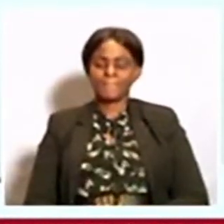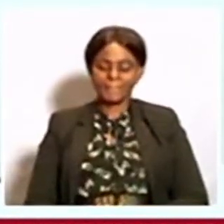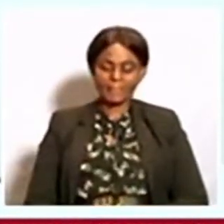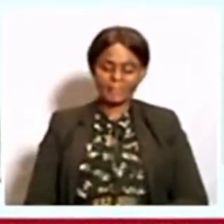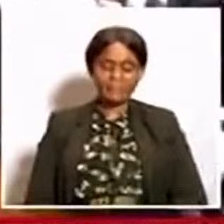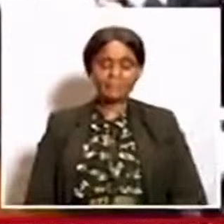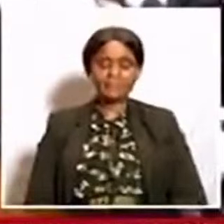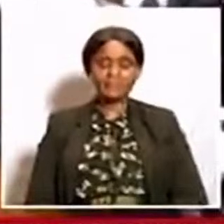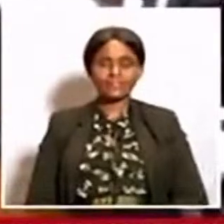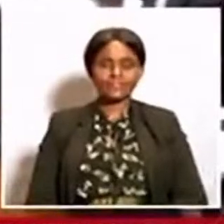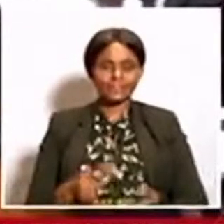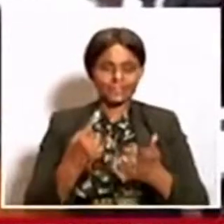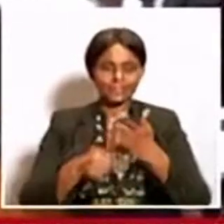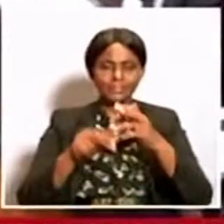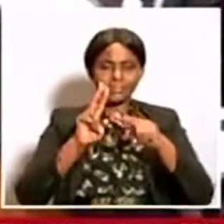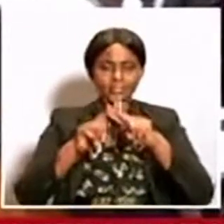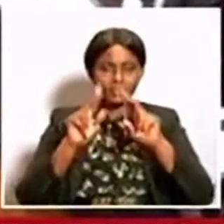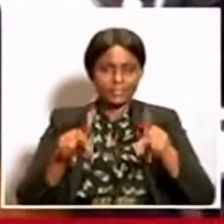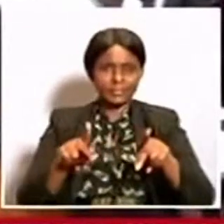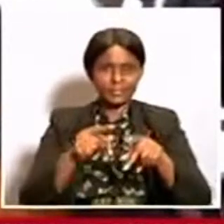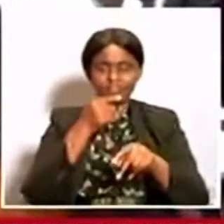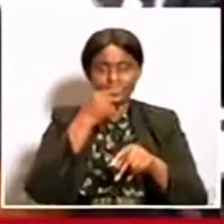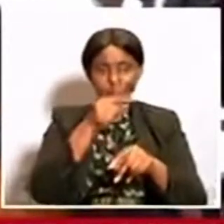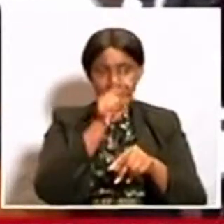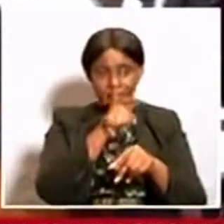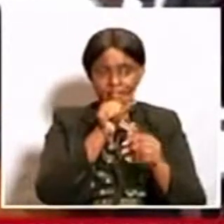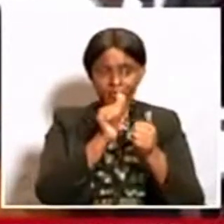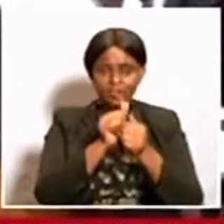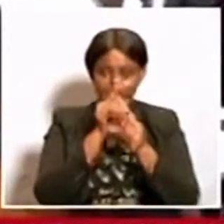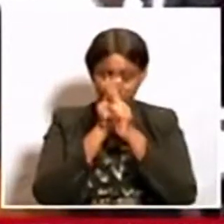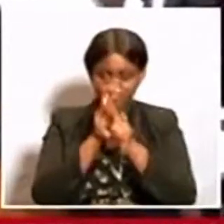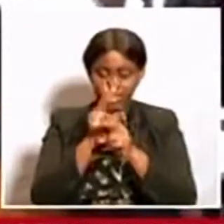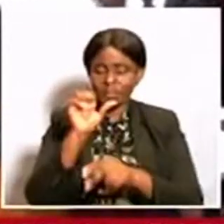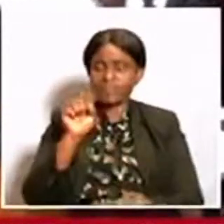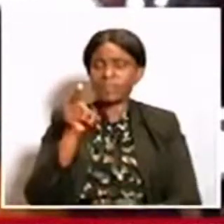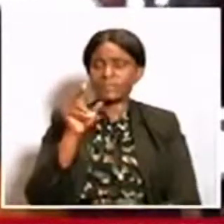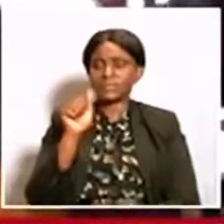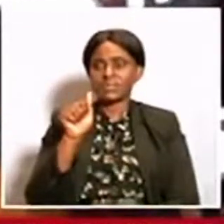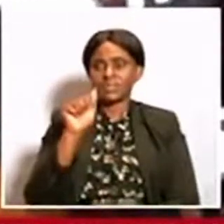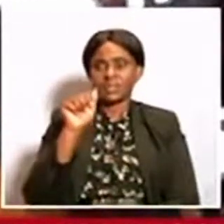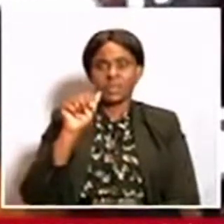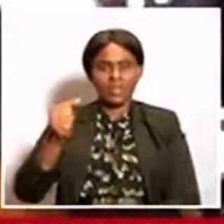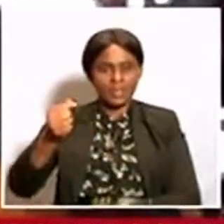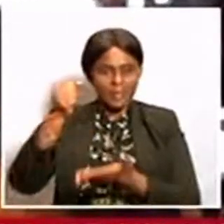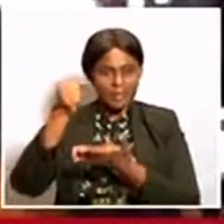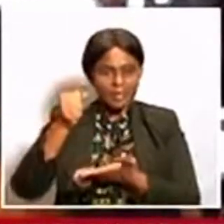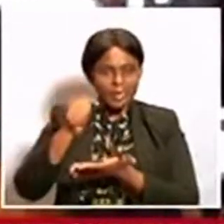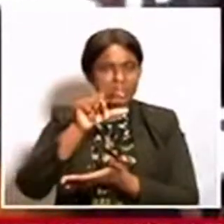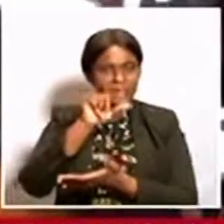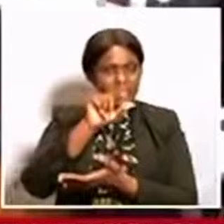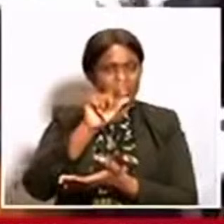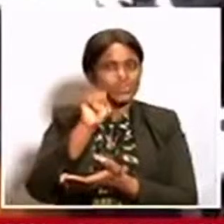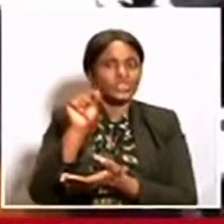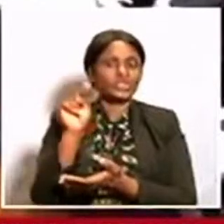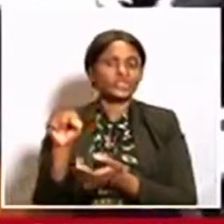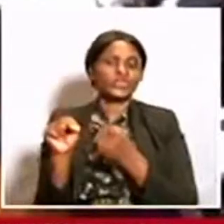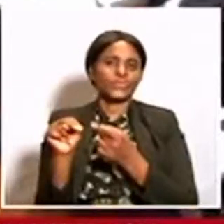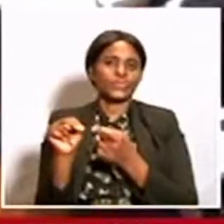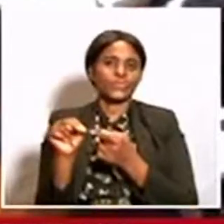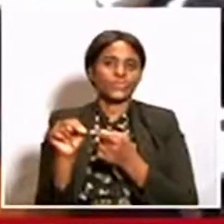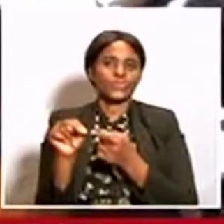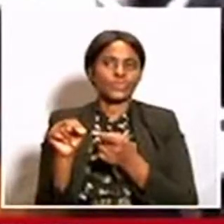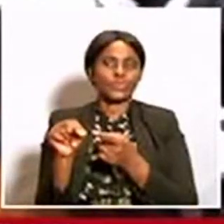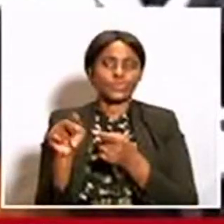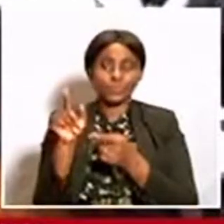What the chair is saying, and Honorable Shakafuswa, is that we are looking at the budget for 2022. How